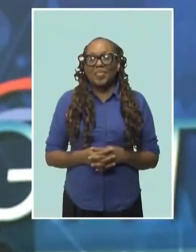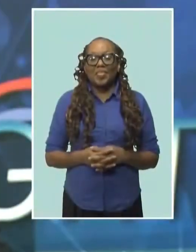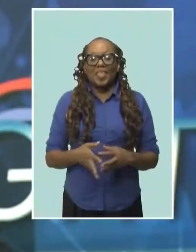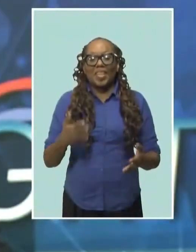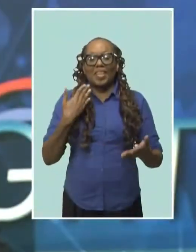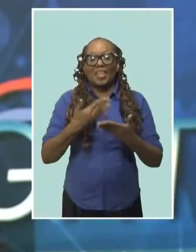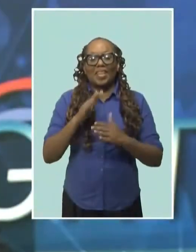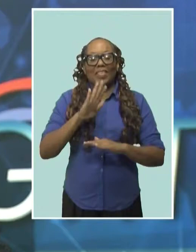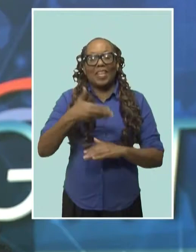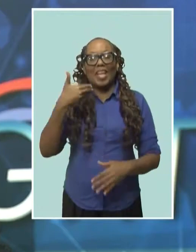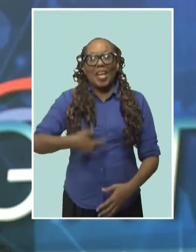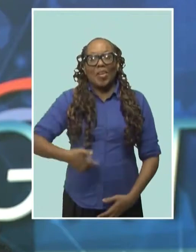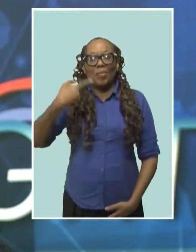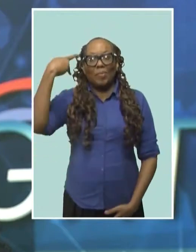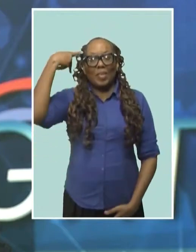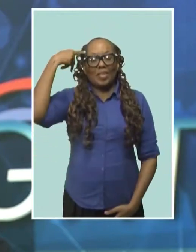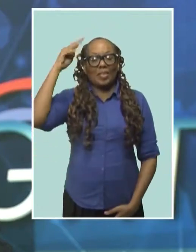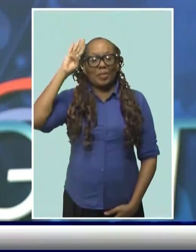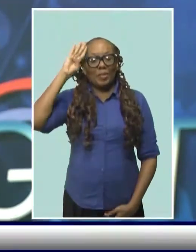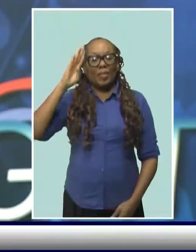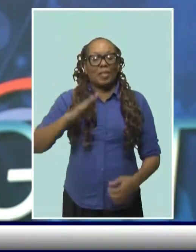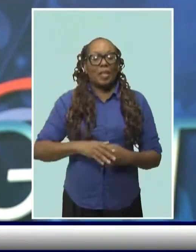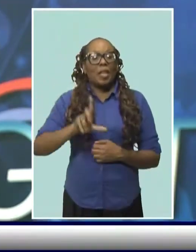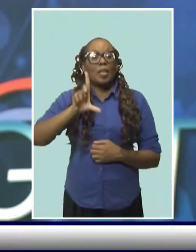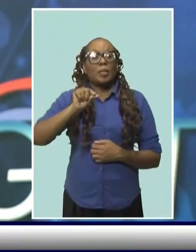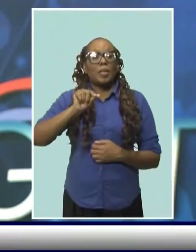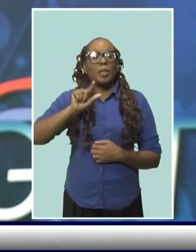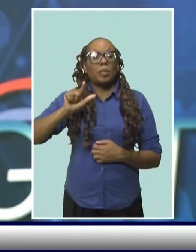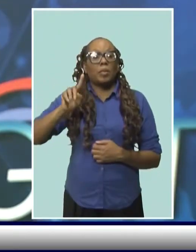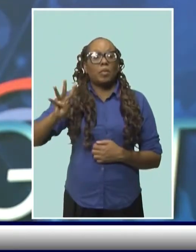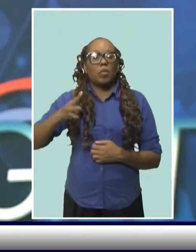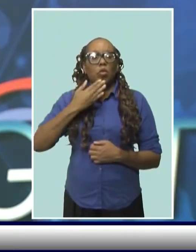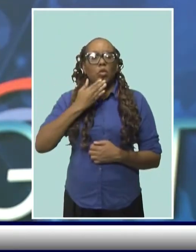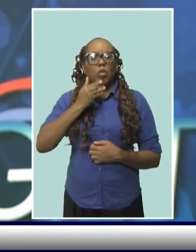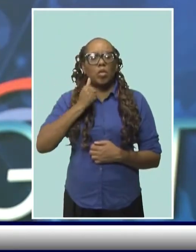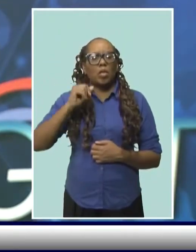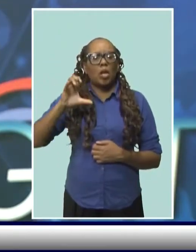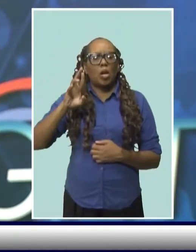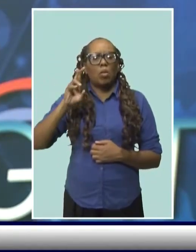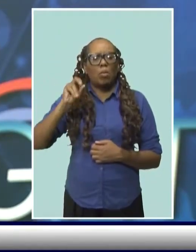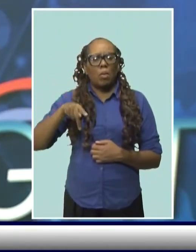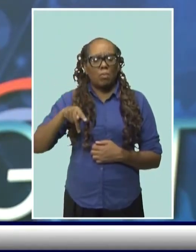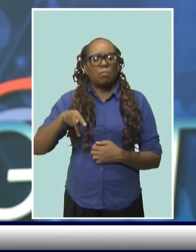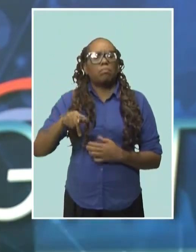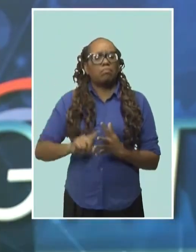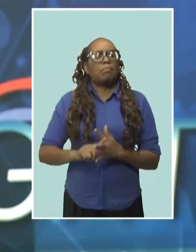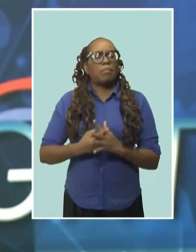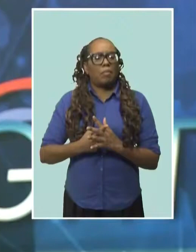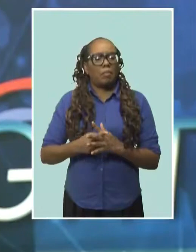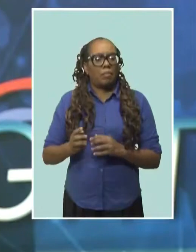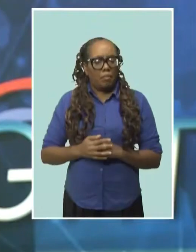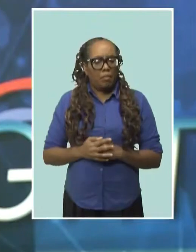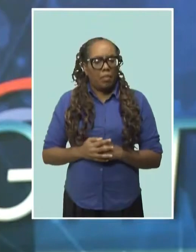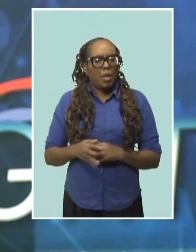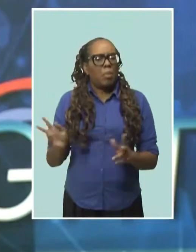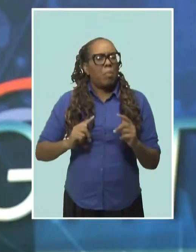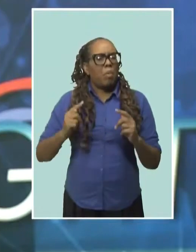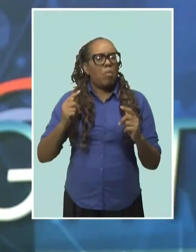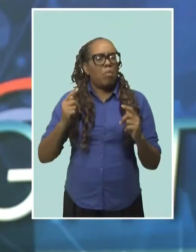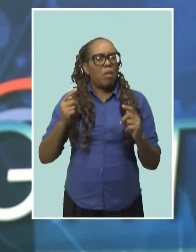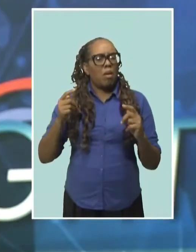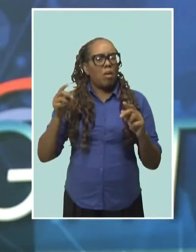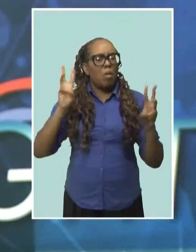Good evening, I'm Pearson Bowen. The 2024 sugar crop has started amid concern the delay could impact